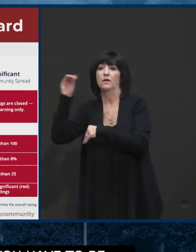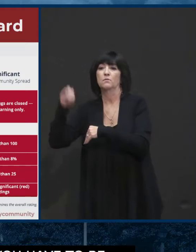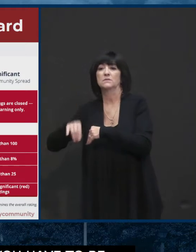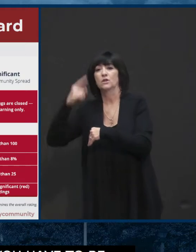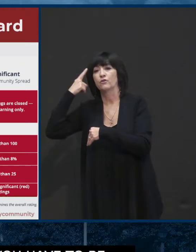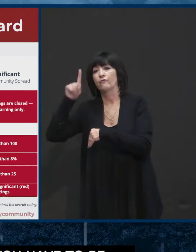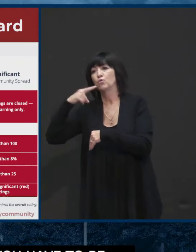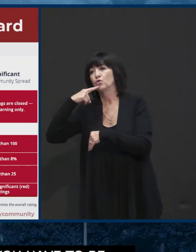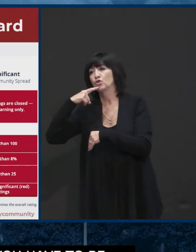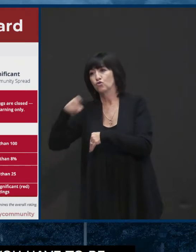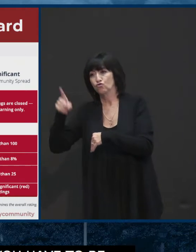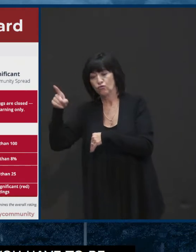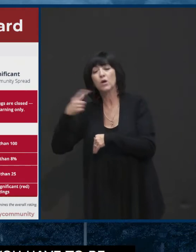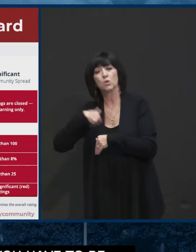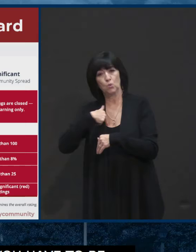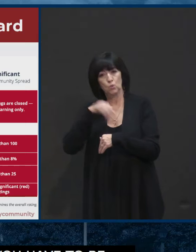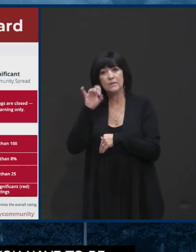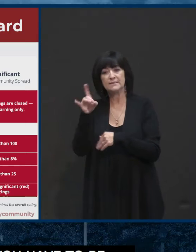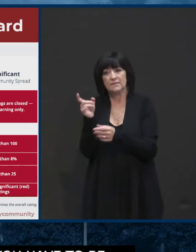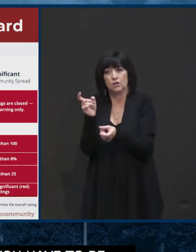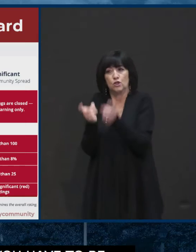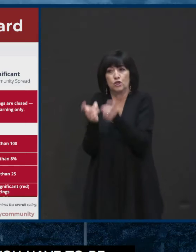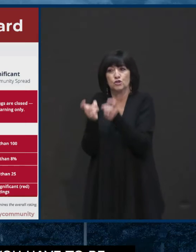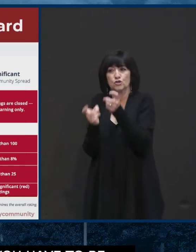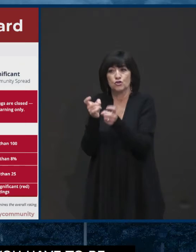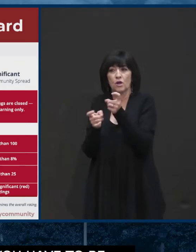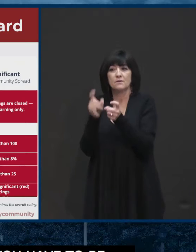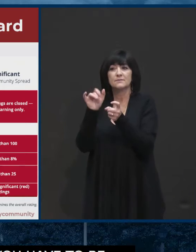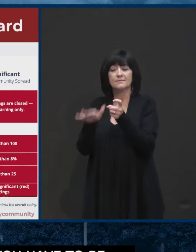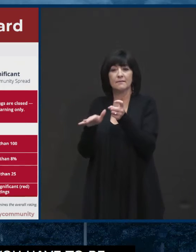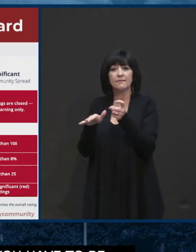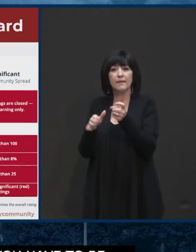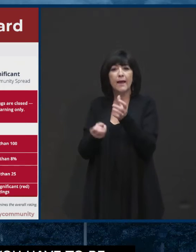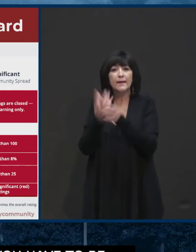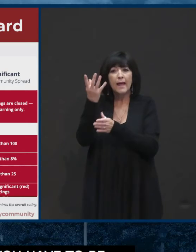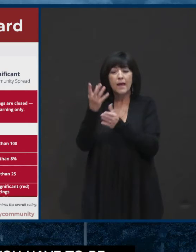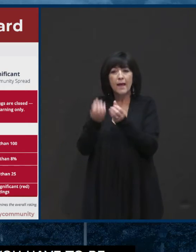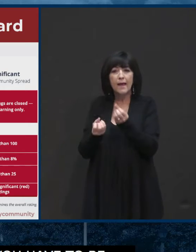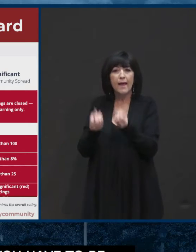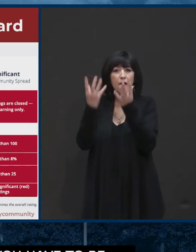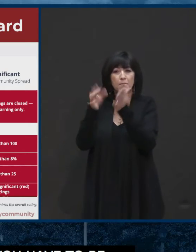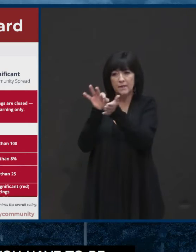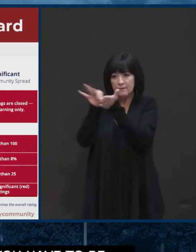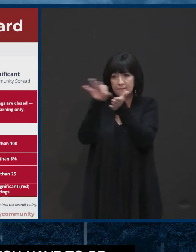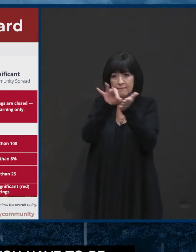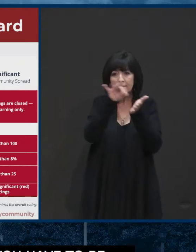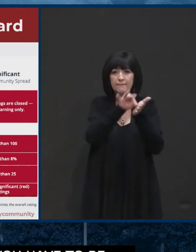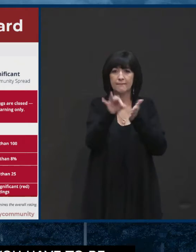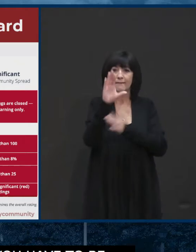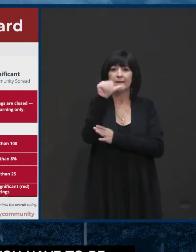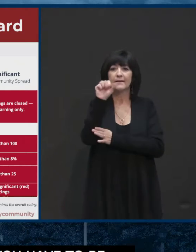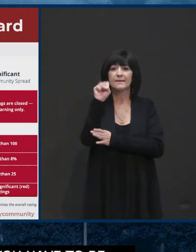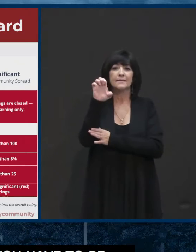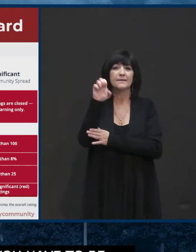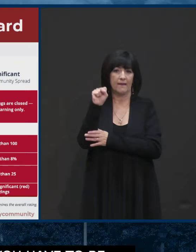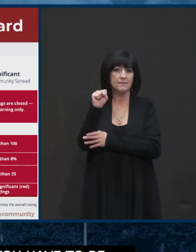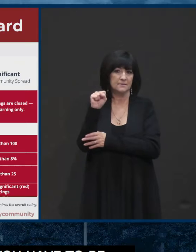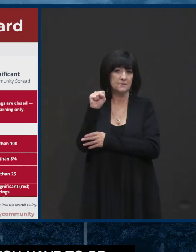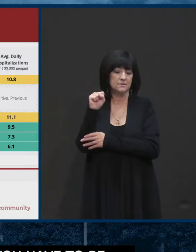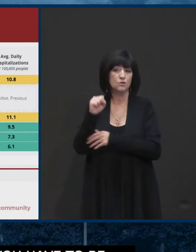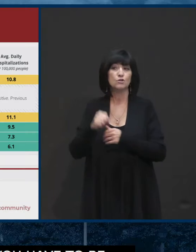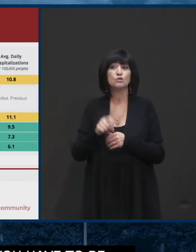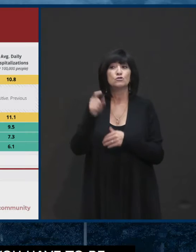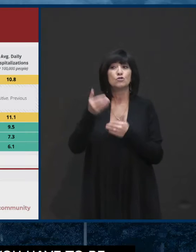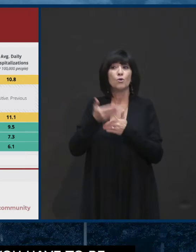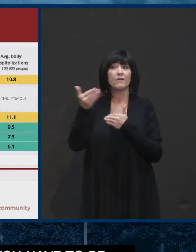to the case rates as well to align with the Centers for Disease Control and Prevention recommendations. So on the next